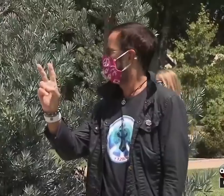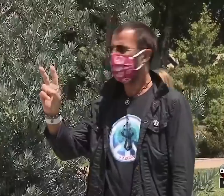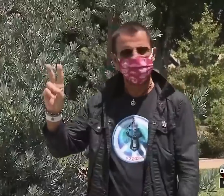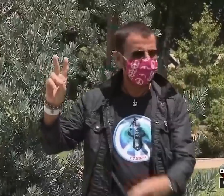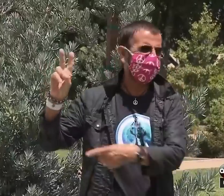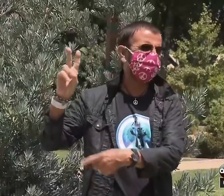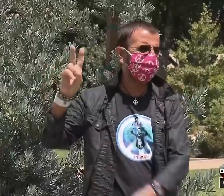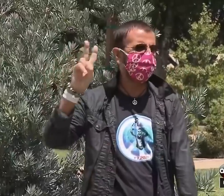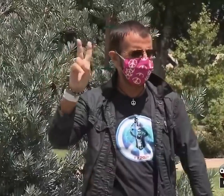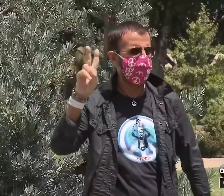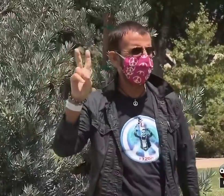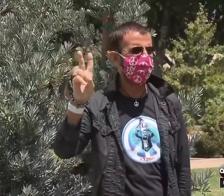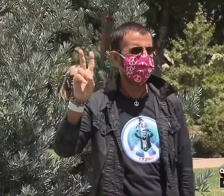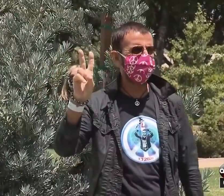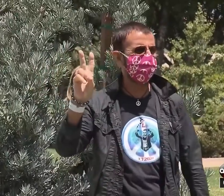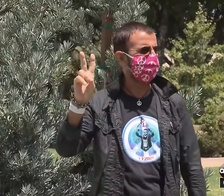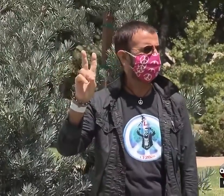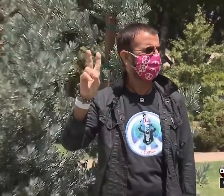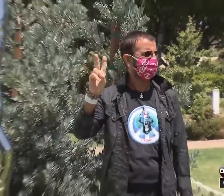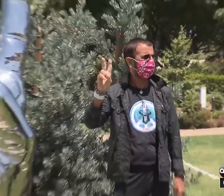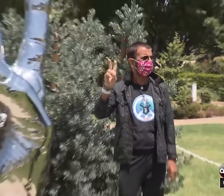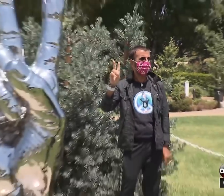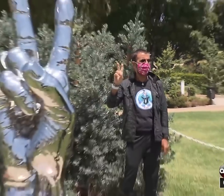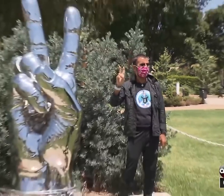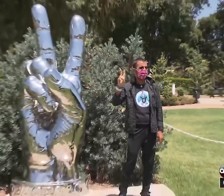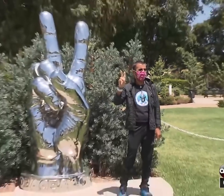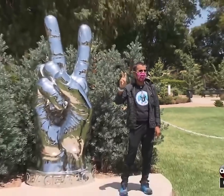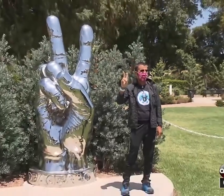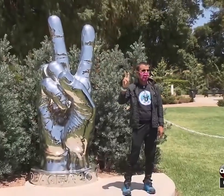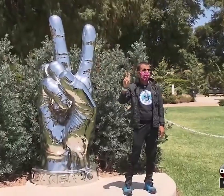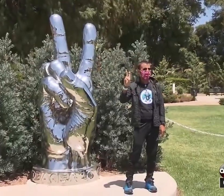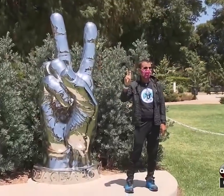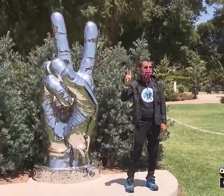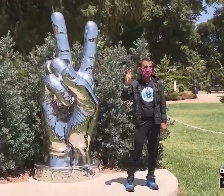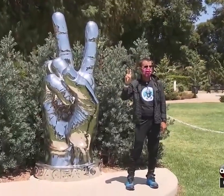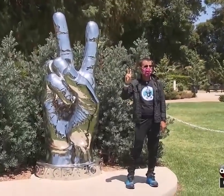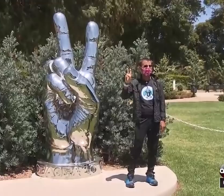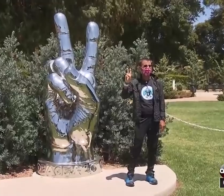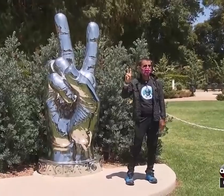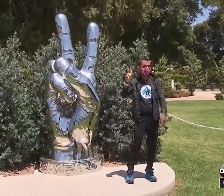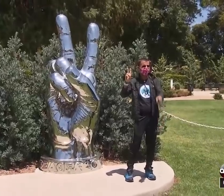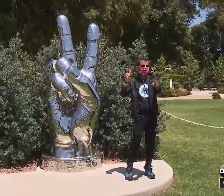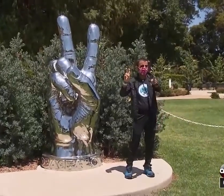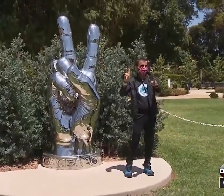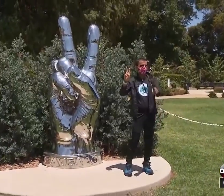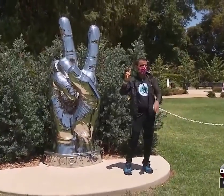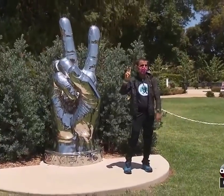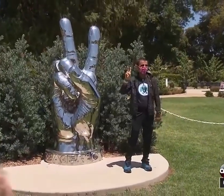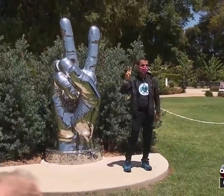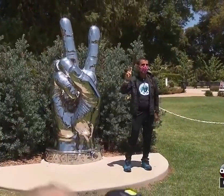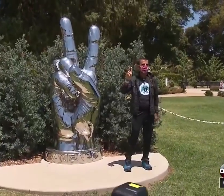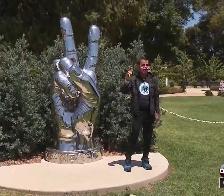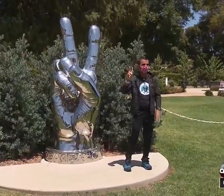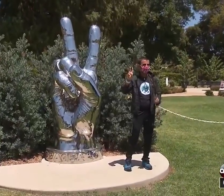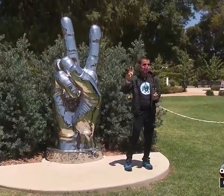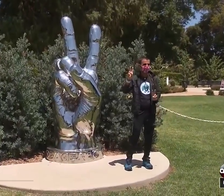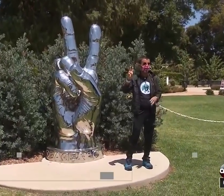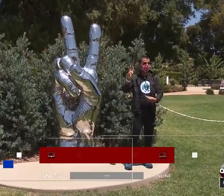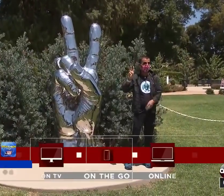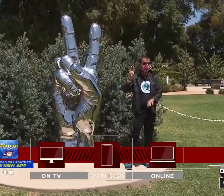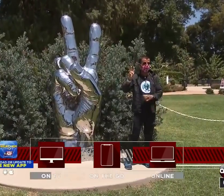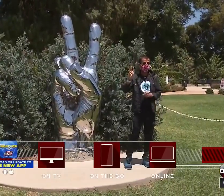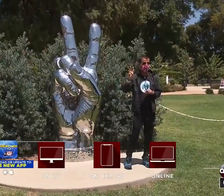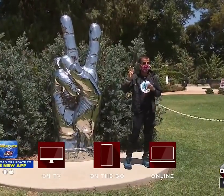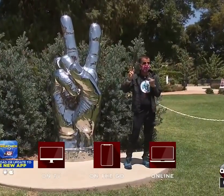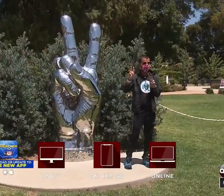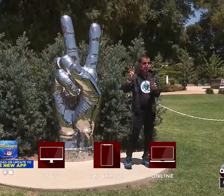recorded it in isolation as well. It's titled McCartney 3 and features him on every instrument and every single vocal.